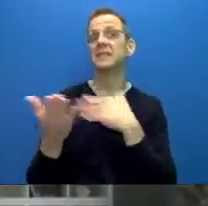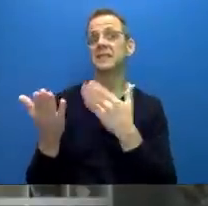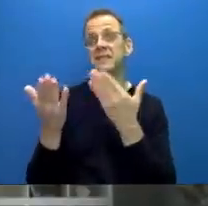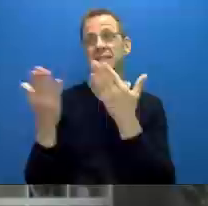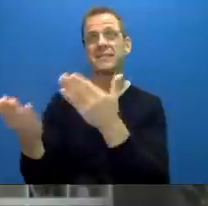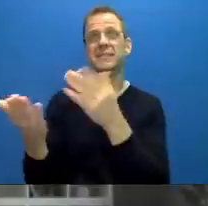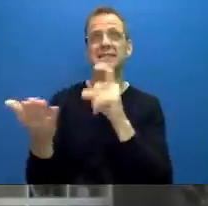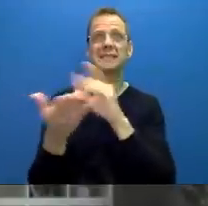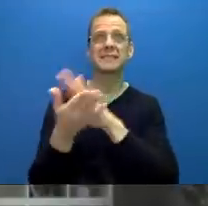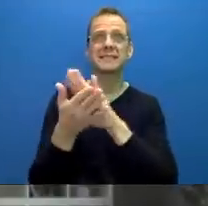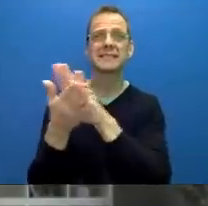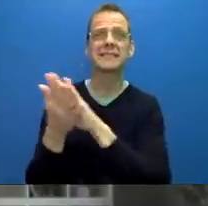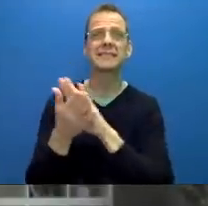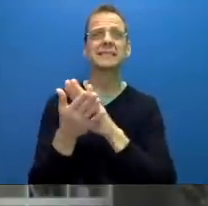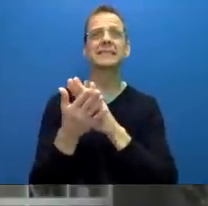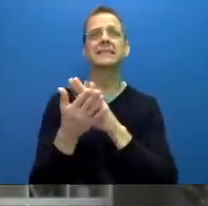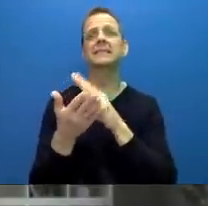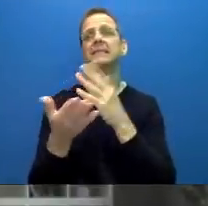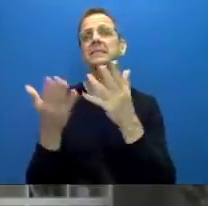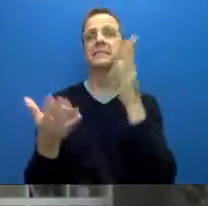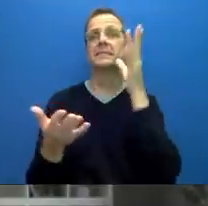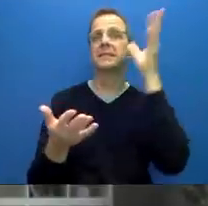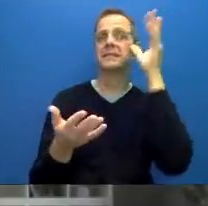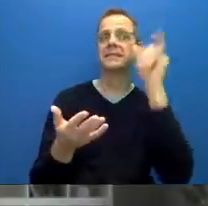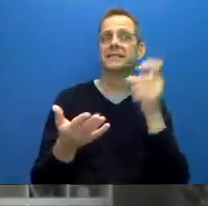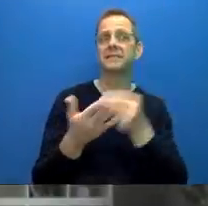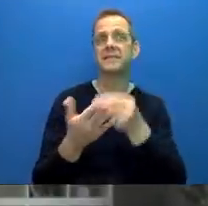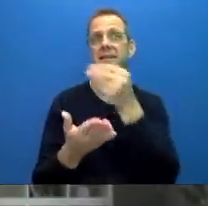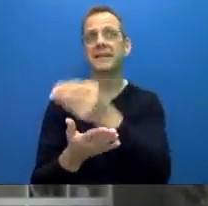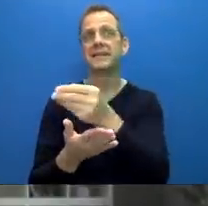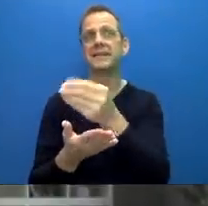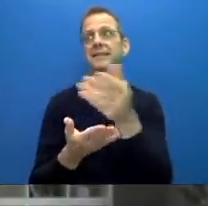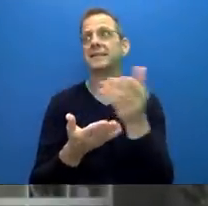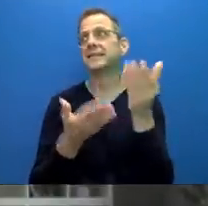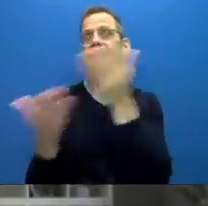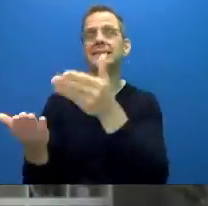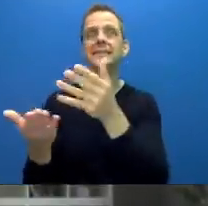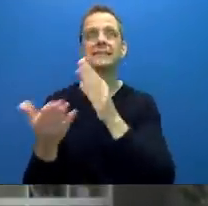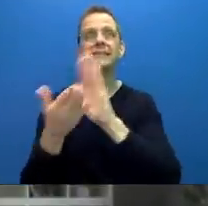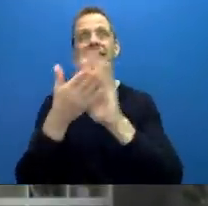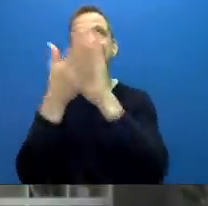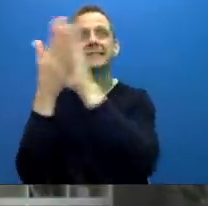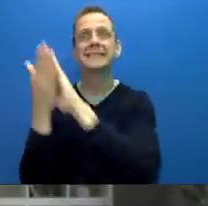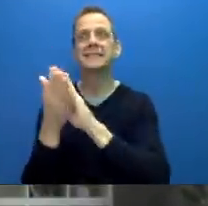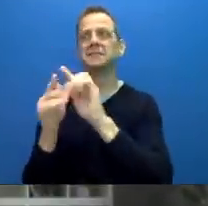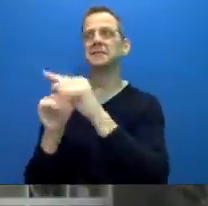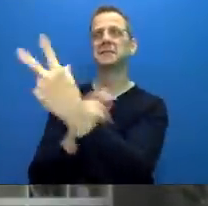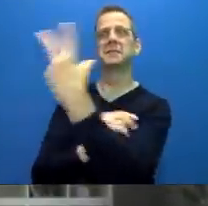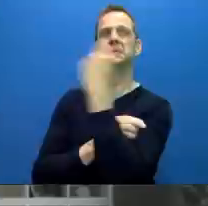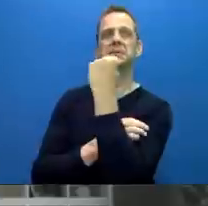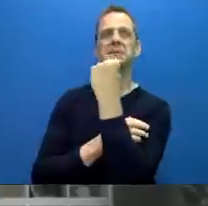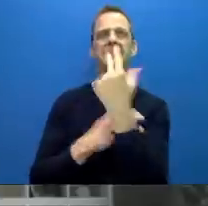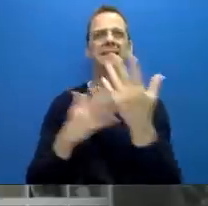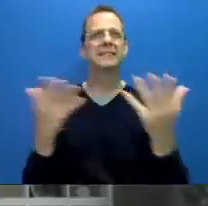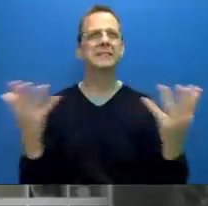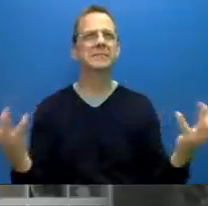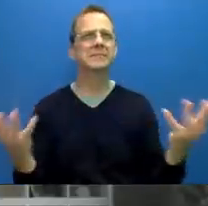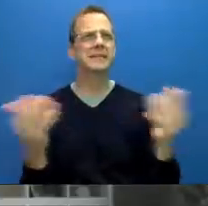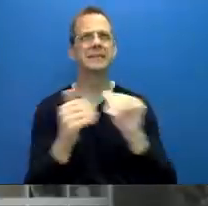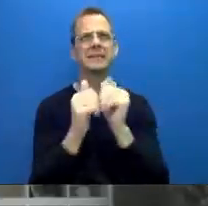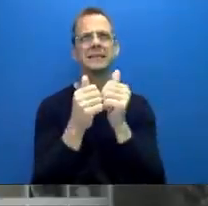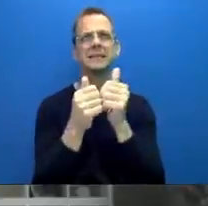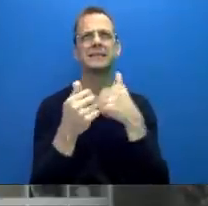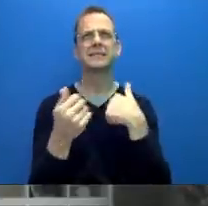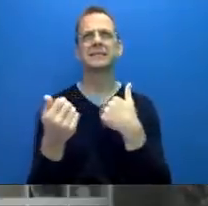to talk to, how to make sure that the school boards are looking at the current science as opposed